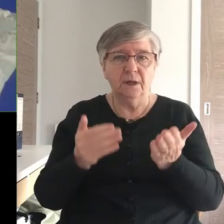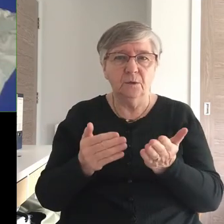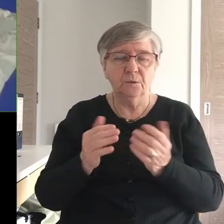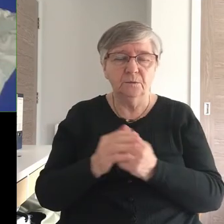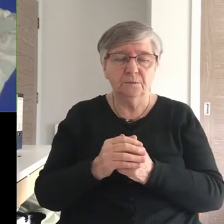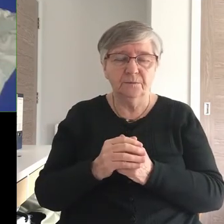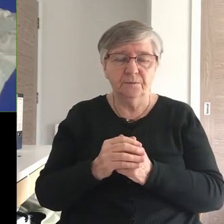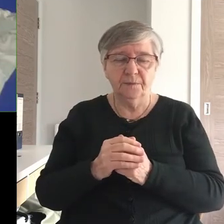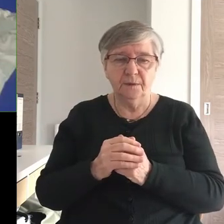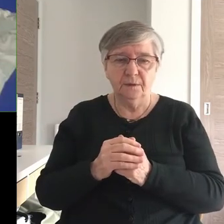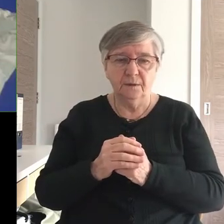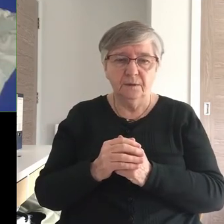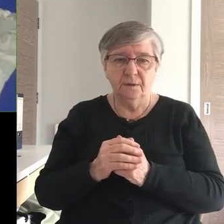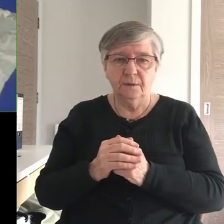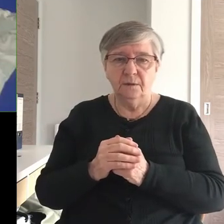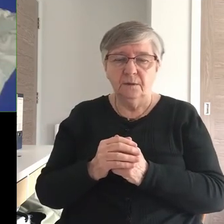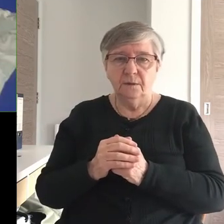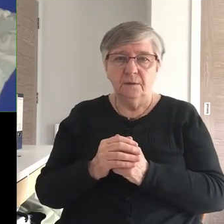petitions to the Lord.